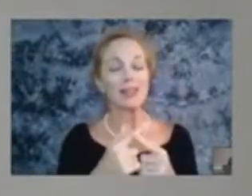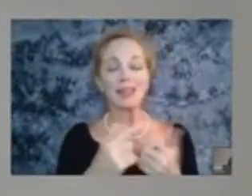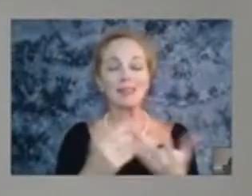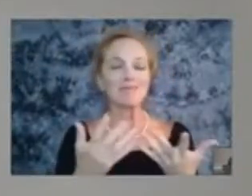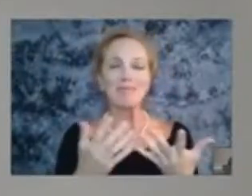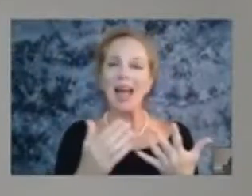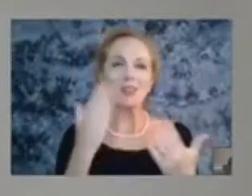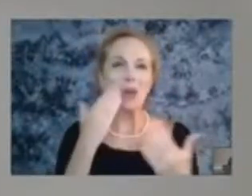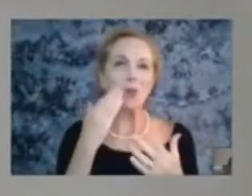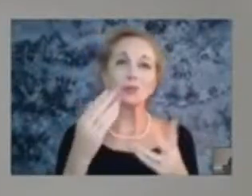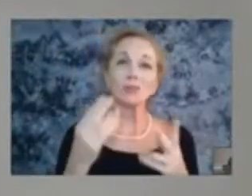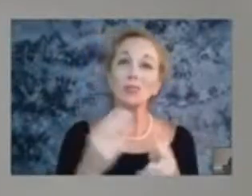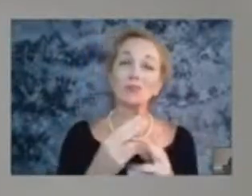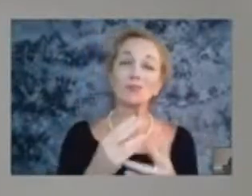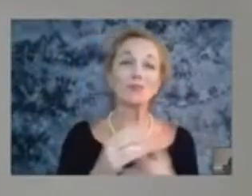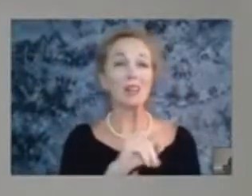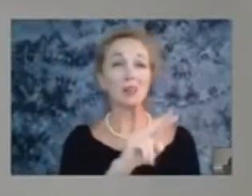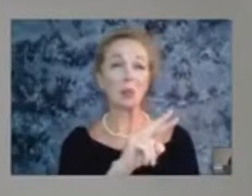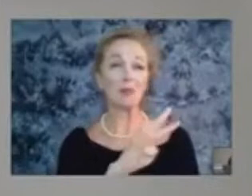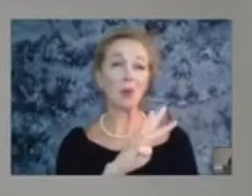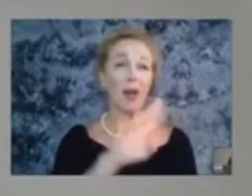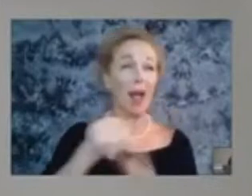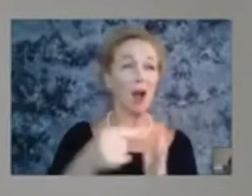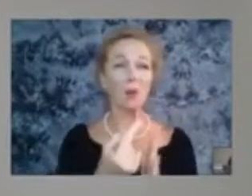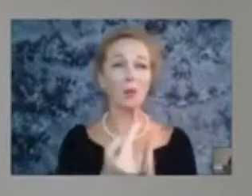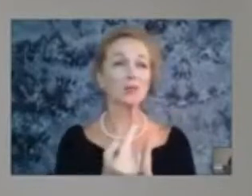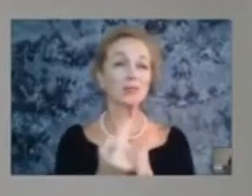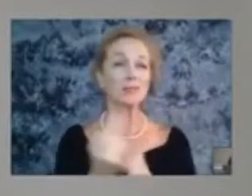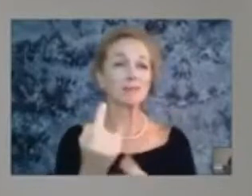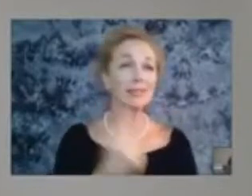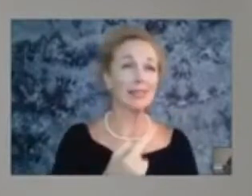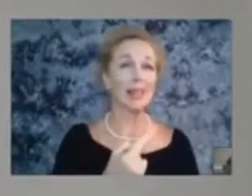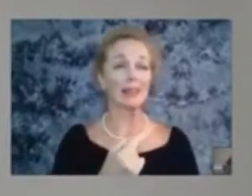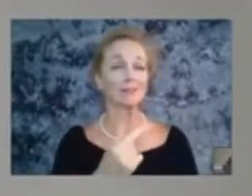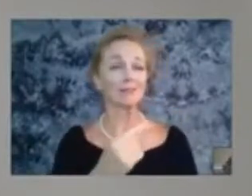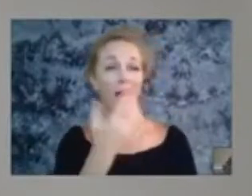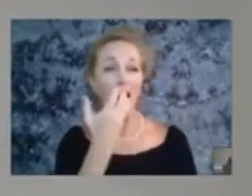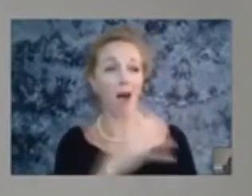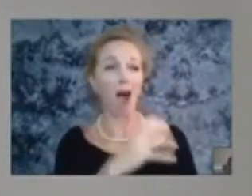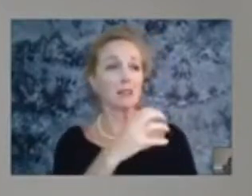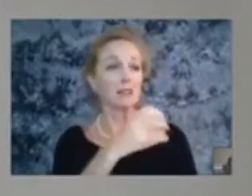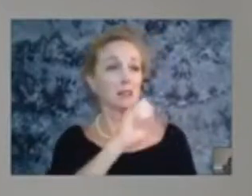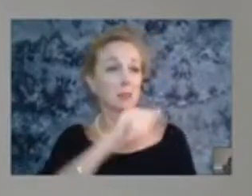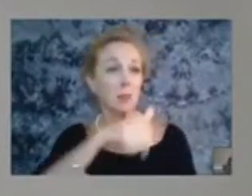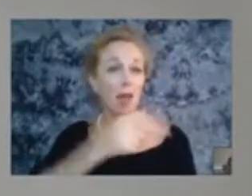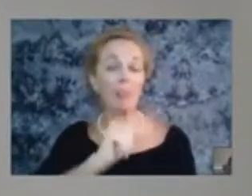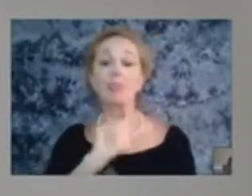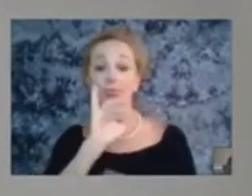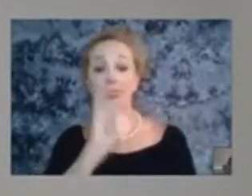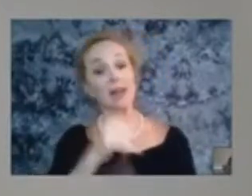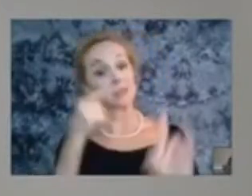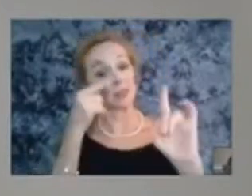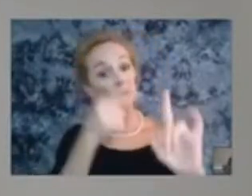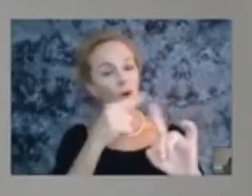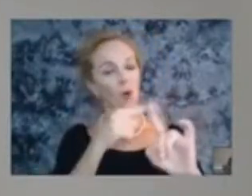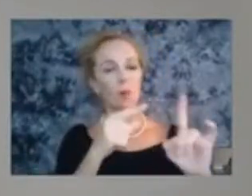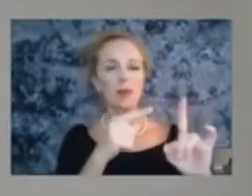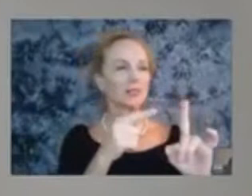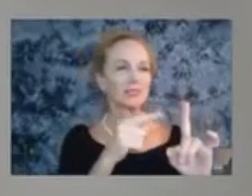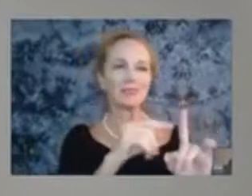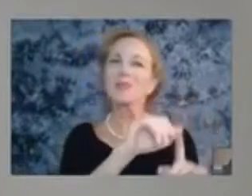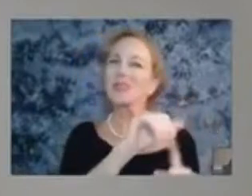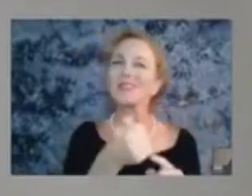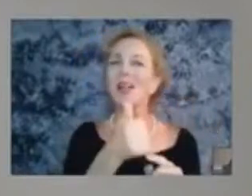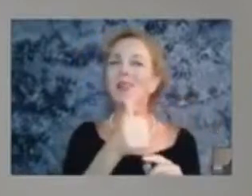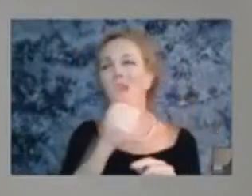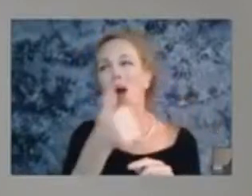using hotspots is going to obviously be our primary solution, but our community has really come together to offer other opportunities for our families to consider